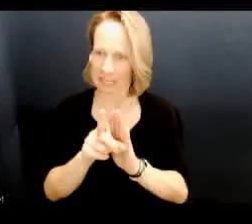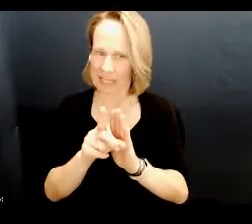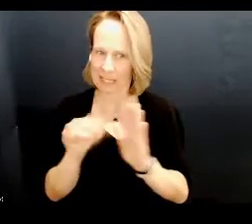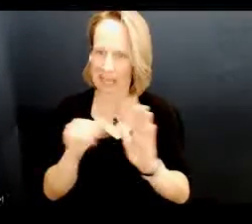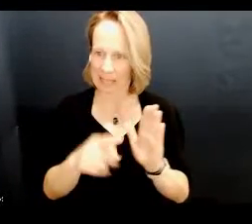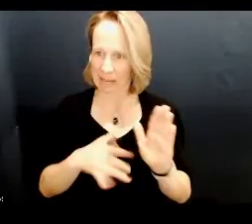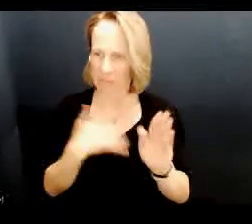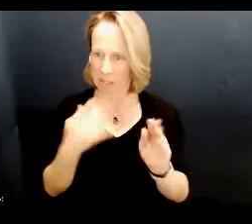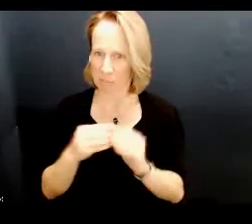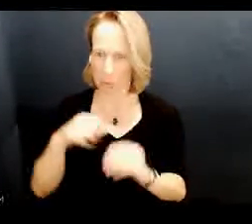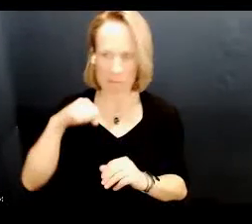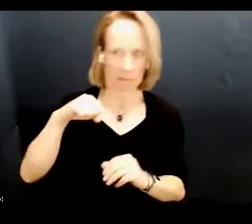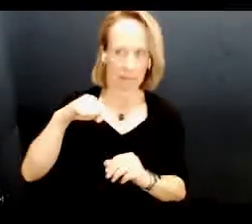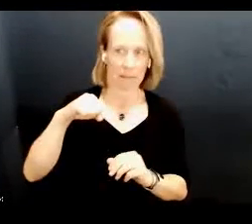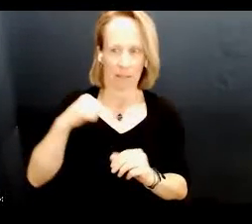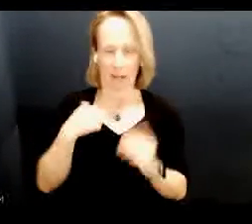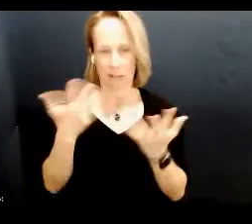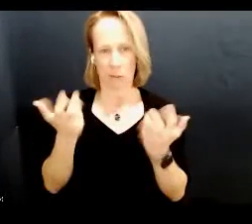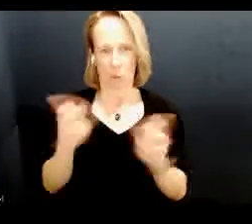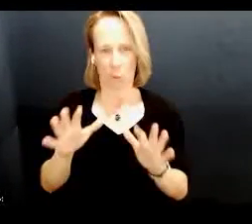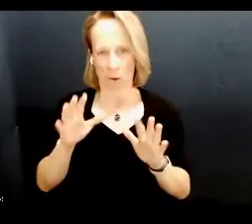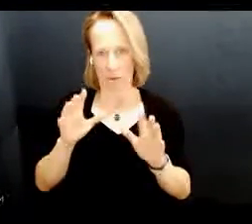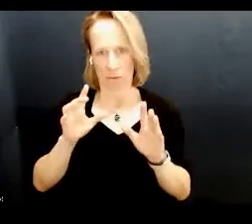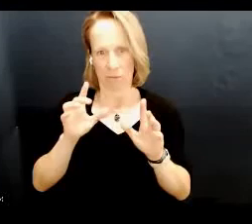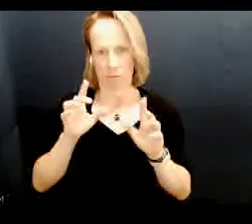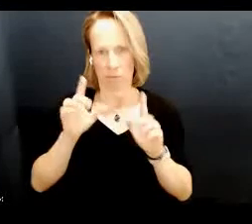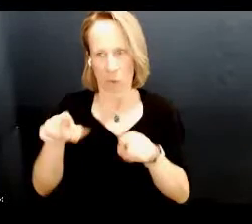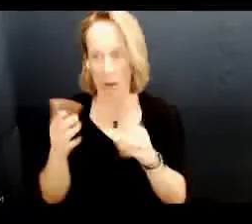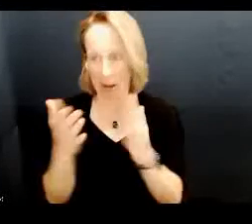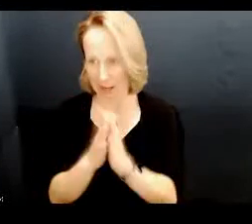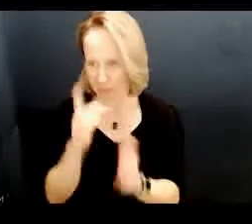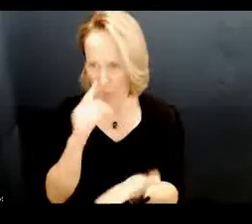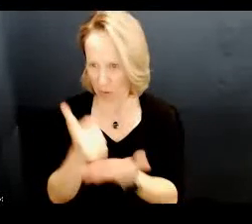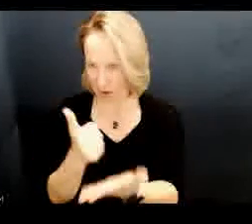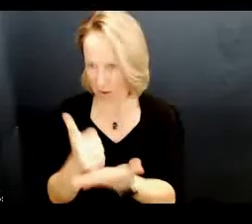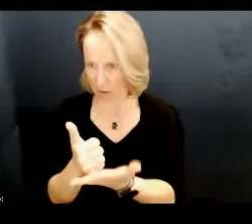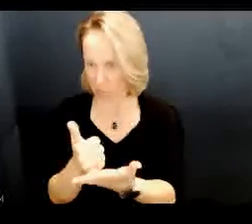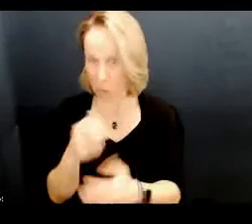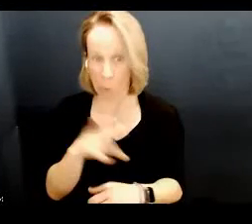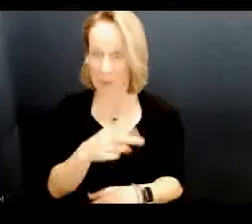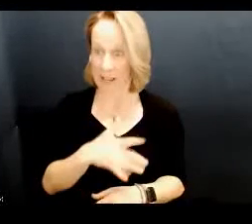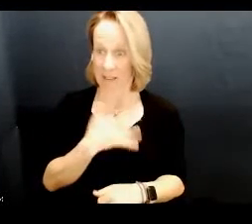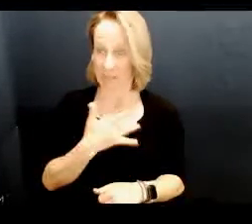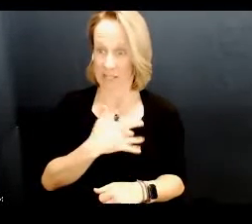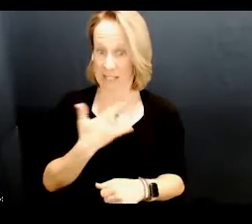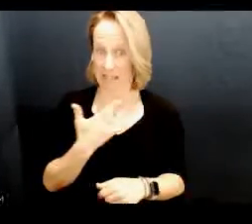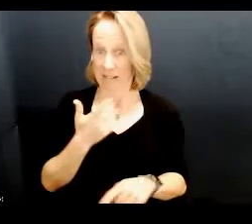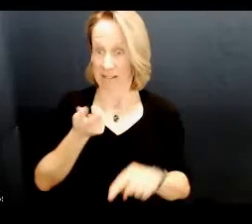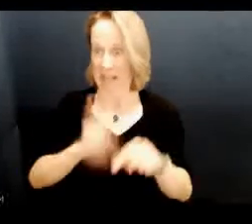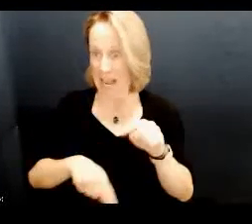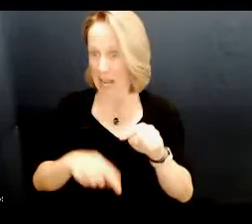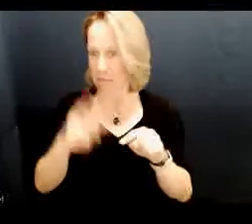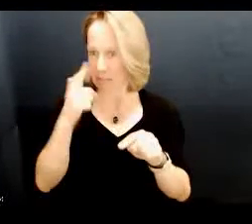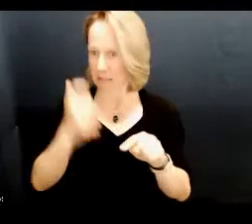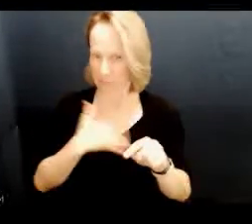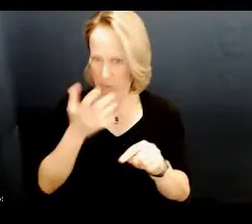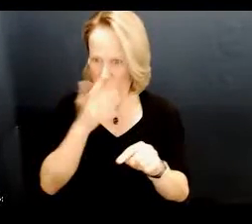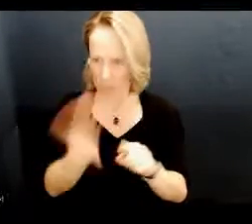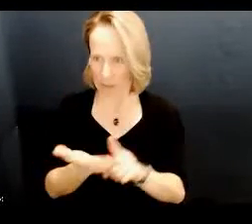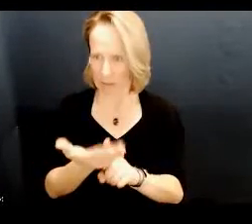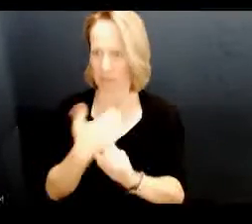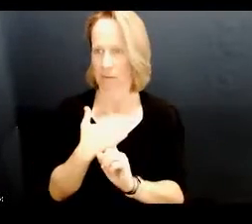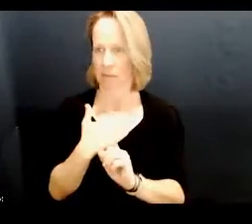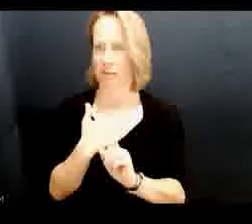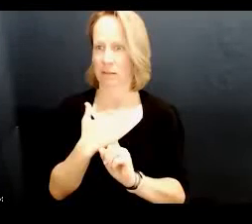There may be many systemic barriers as to why they would not reach out for services. And so we want to think about